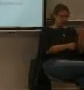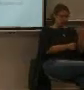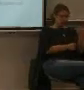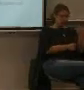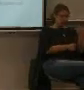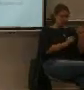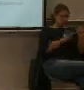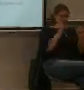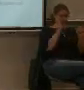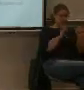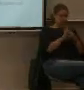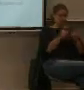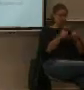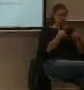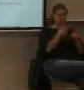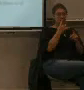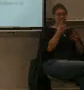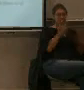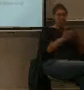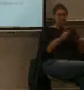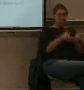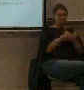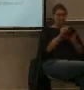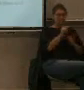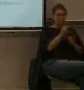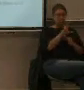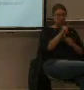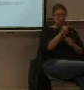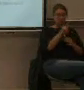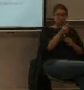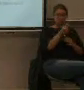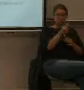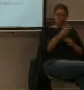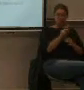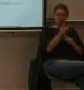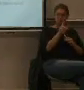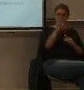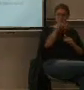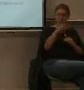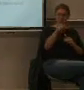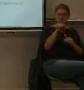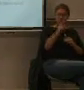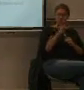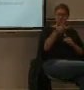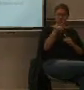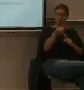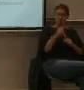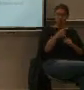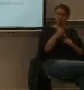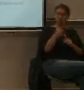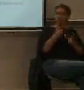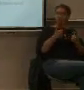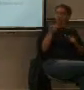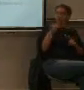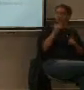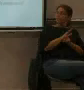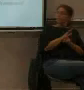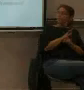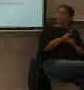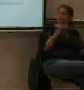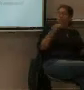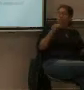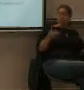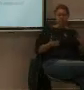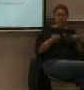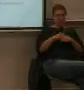see that when we have light here against the nitrate concentration, uptake rate, you have a bigger effect, whereas